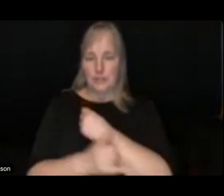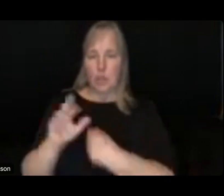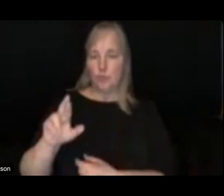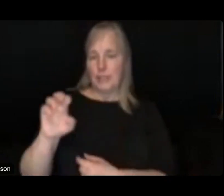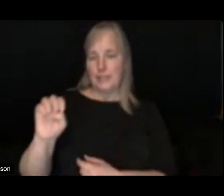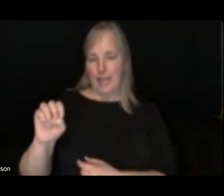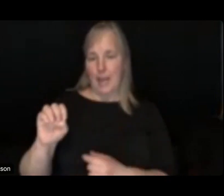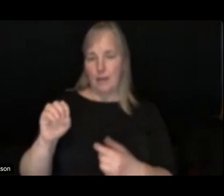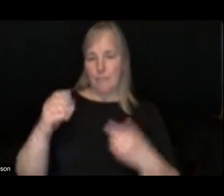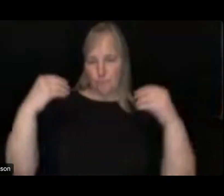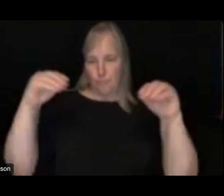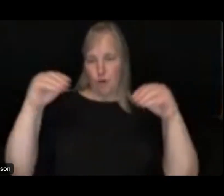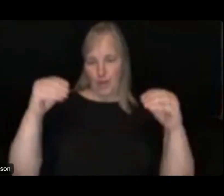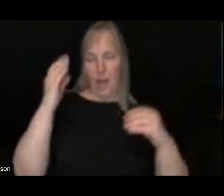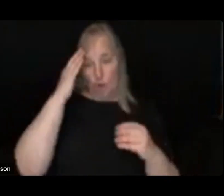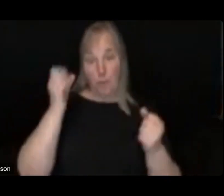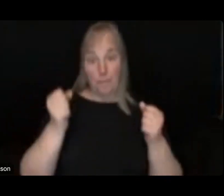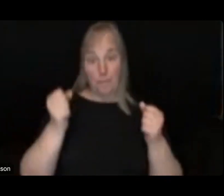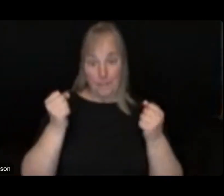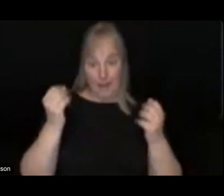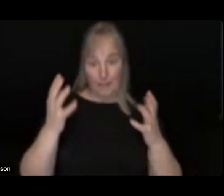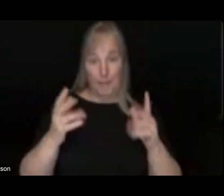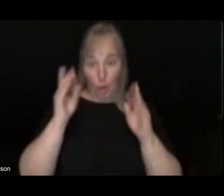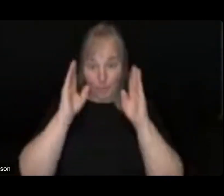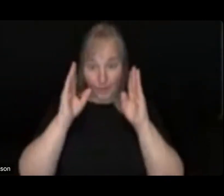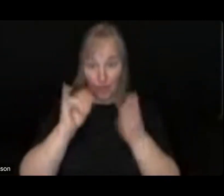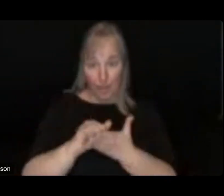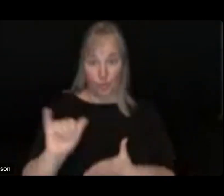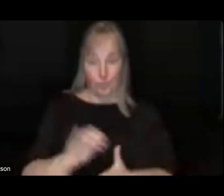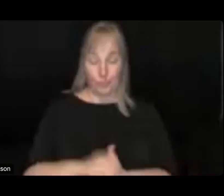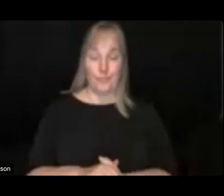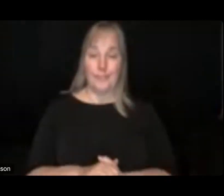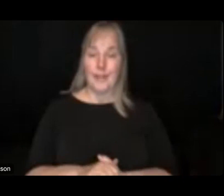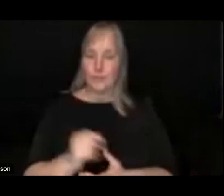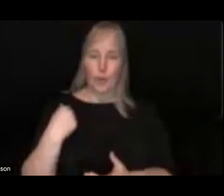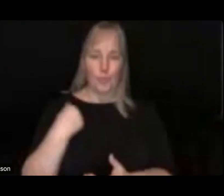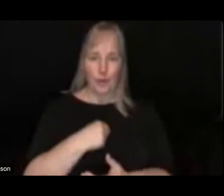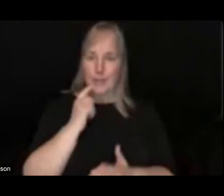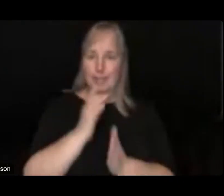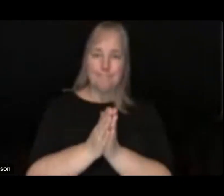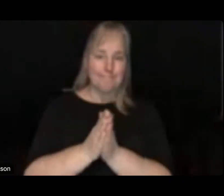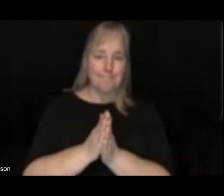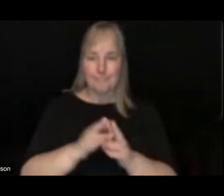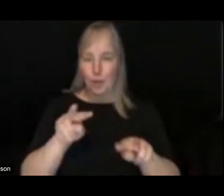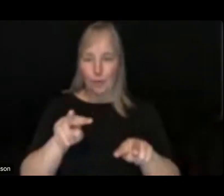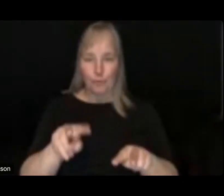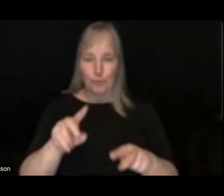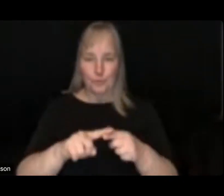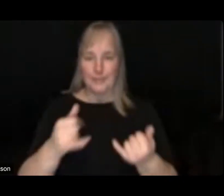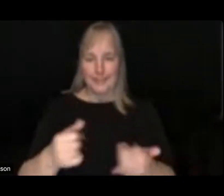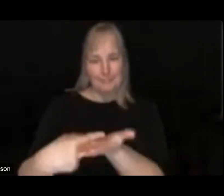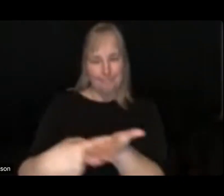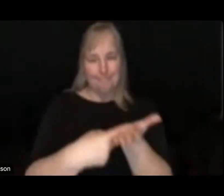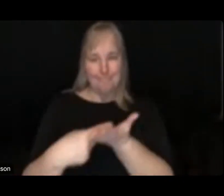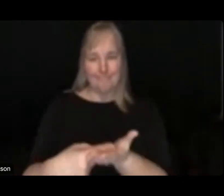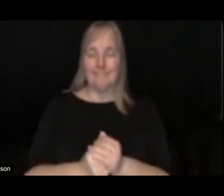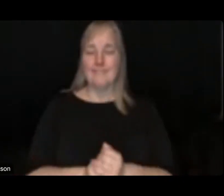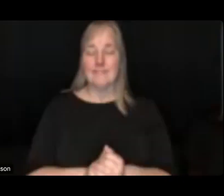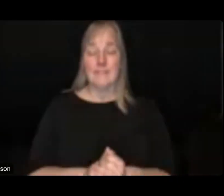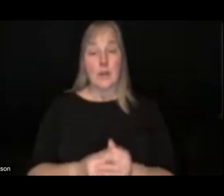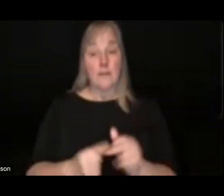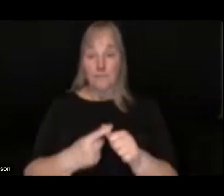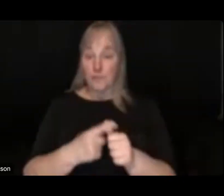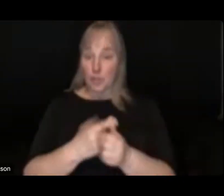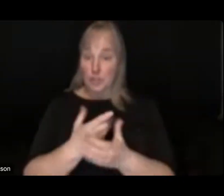lot of people are paying attention to that as well. So we really look forward to today's discussion. So first item, I will